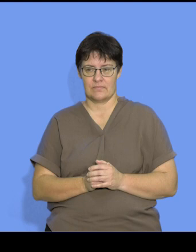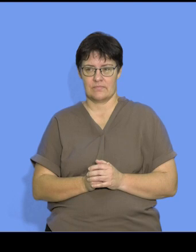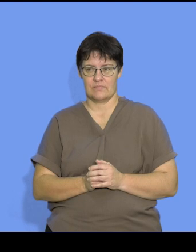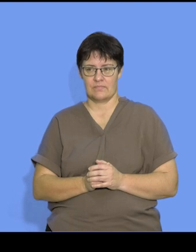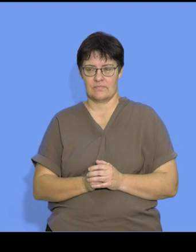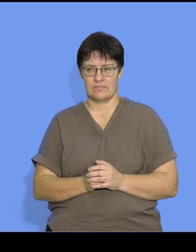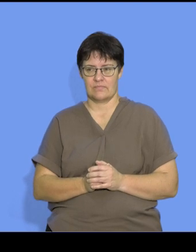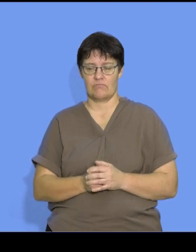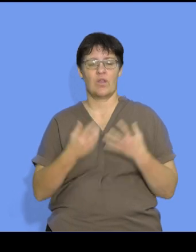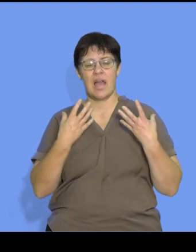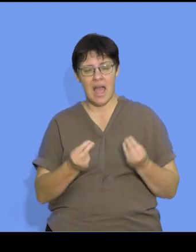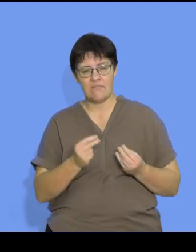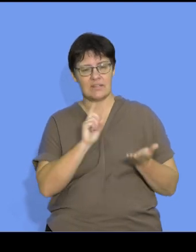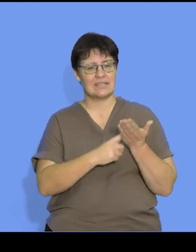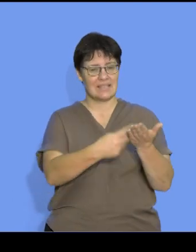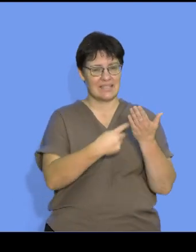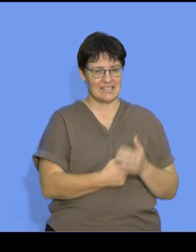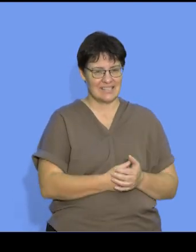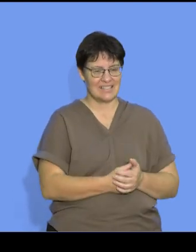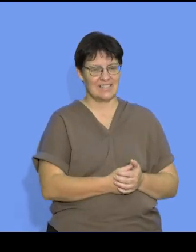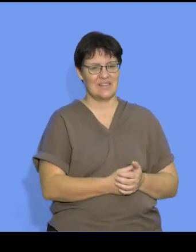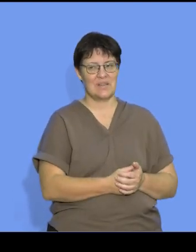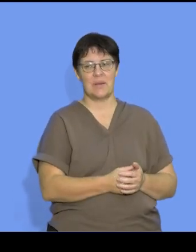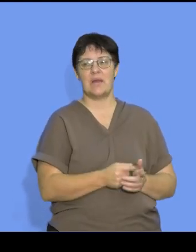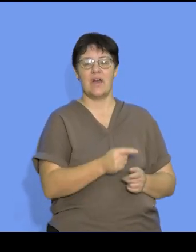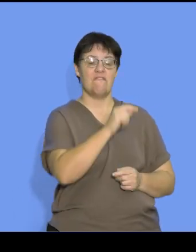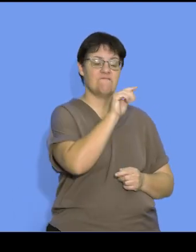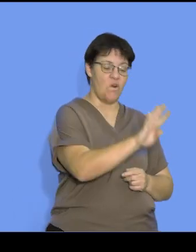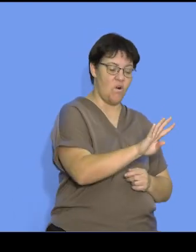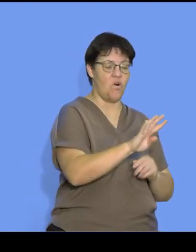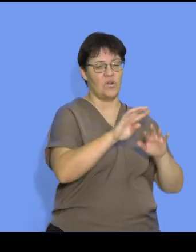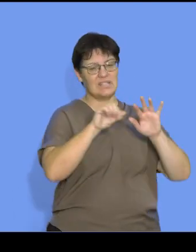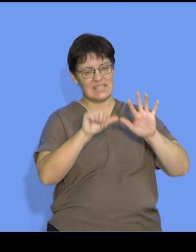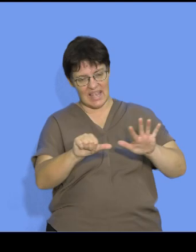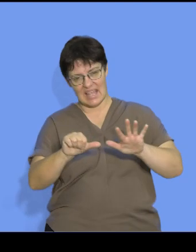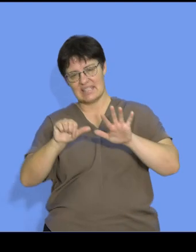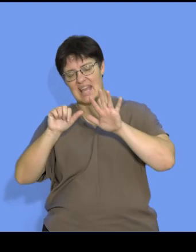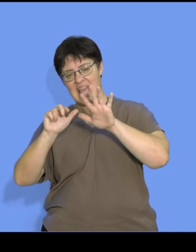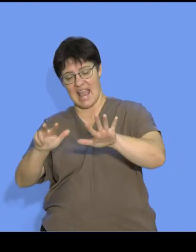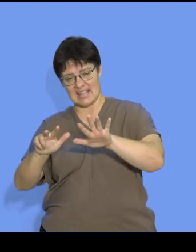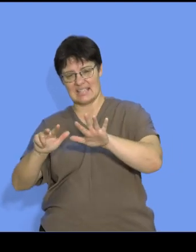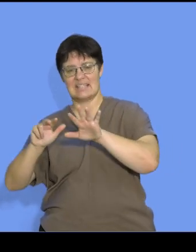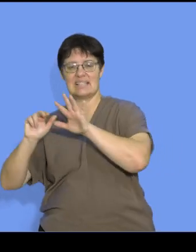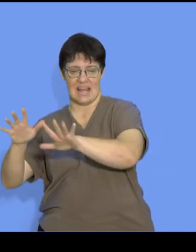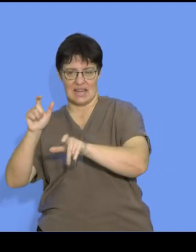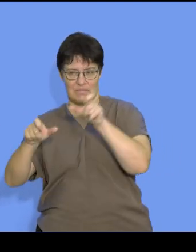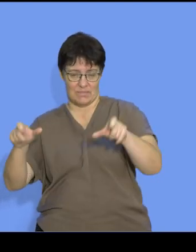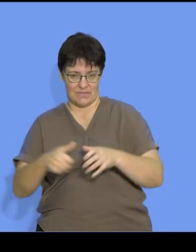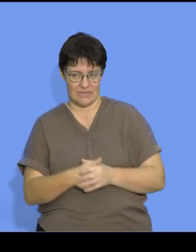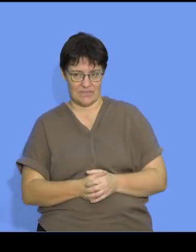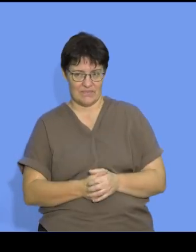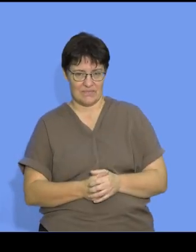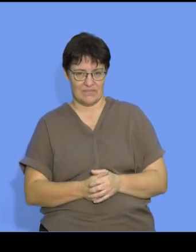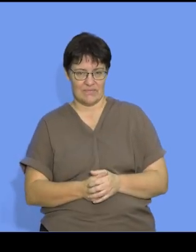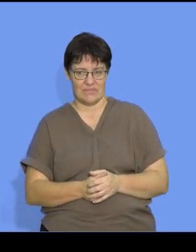We have discussed that I've got 4 people, then 6 people, then 8 people, then 10 people.